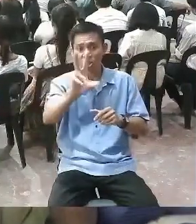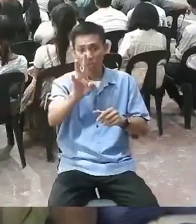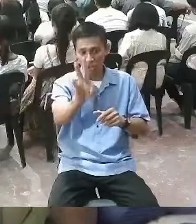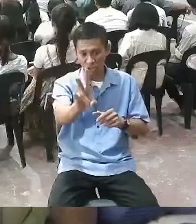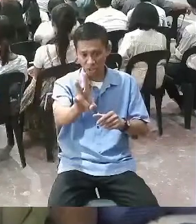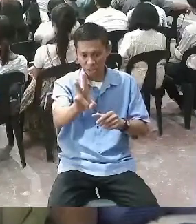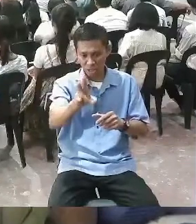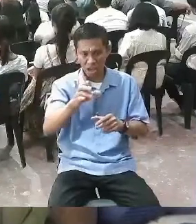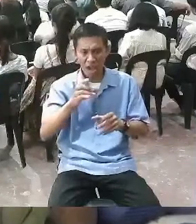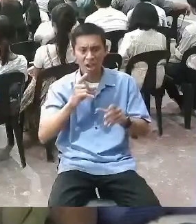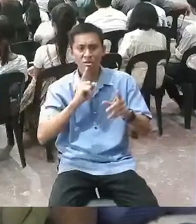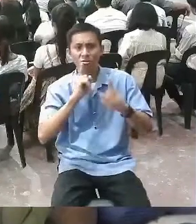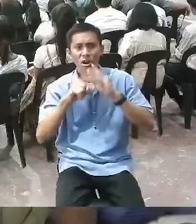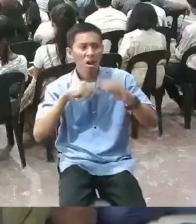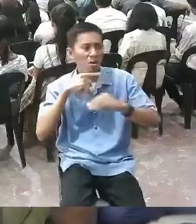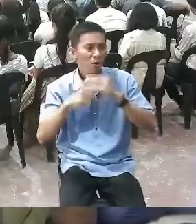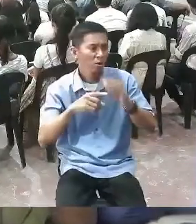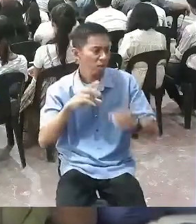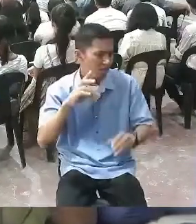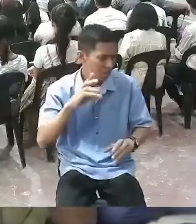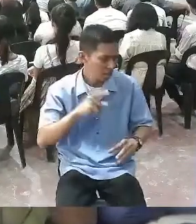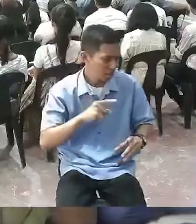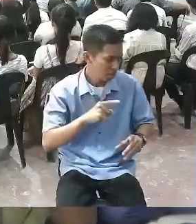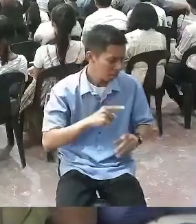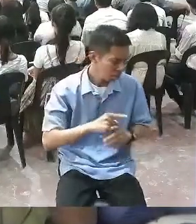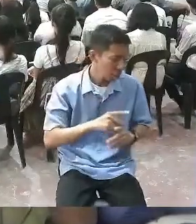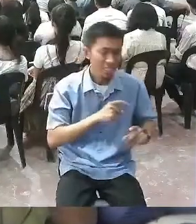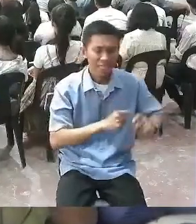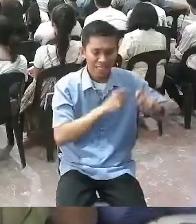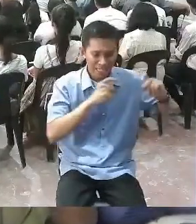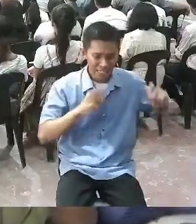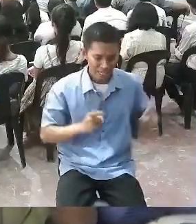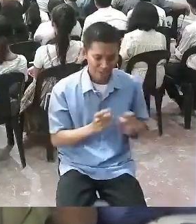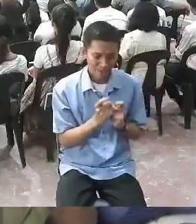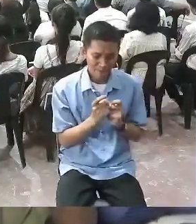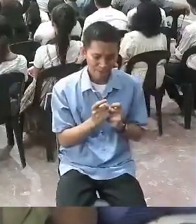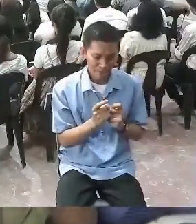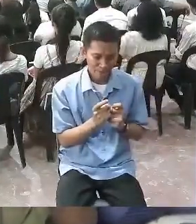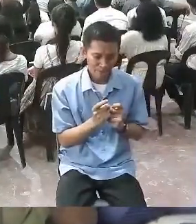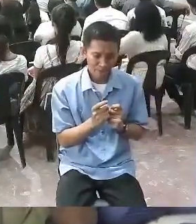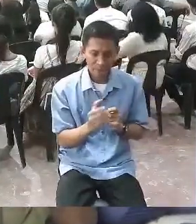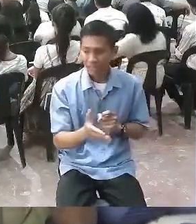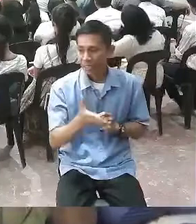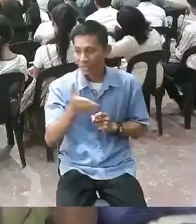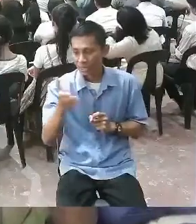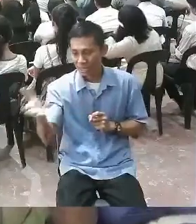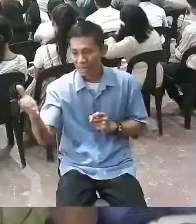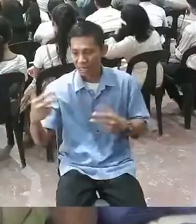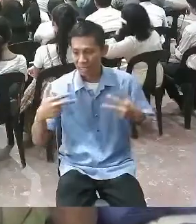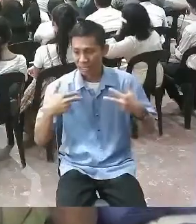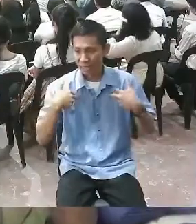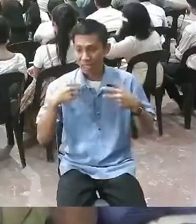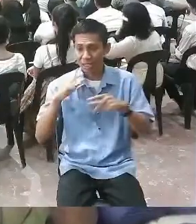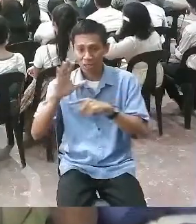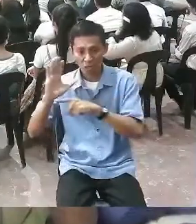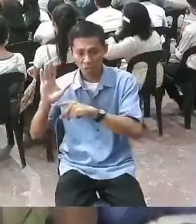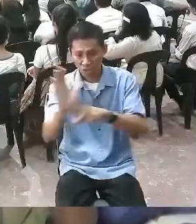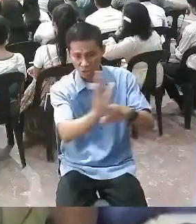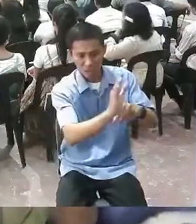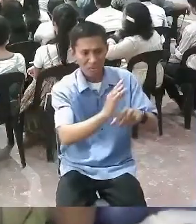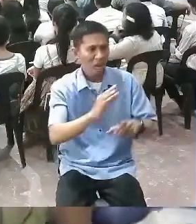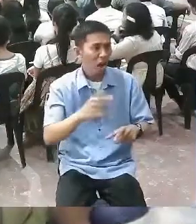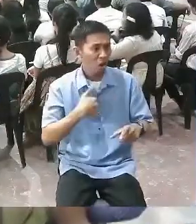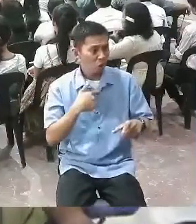is dealing with this sin thing. And he said, the things that I should do, I don't